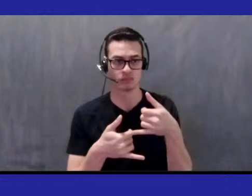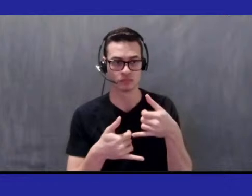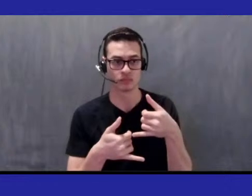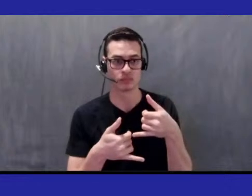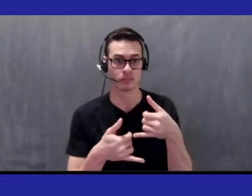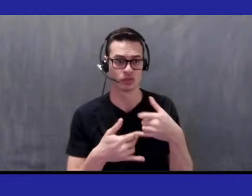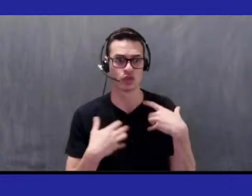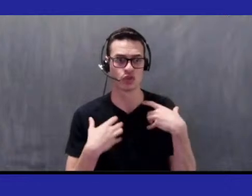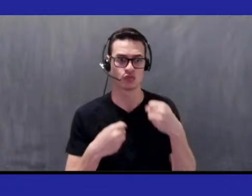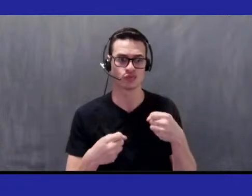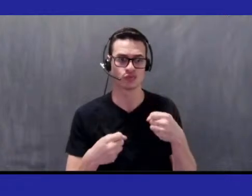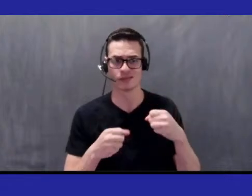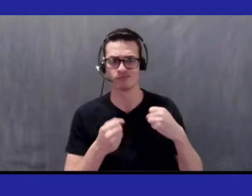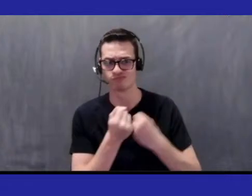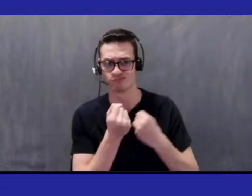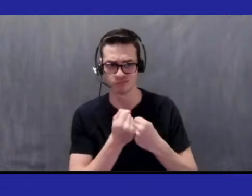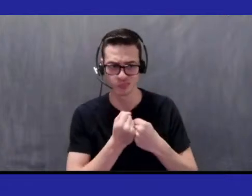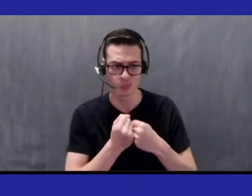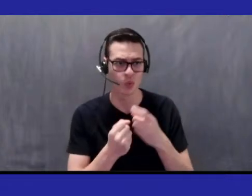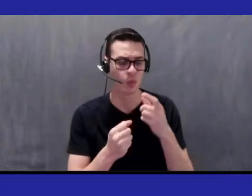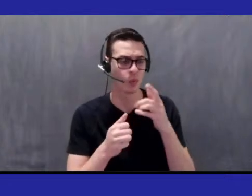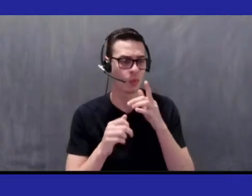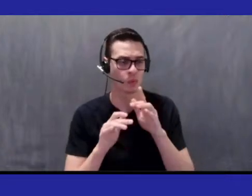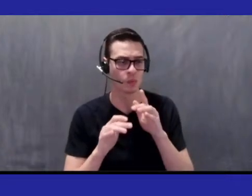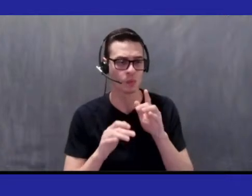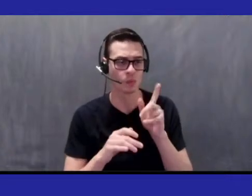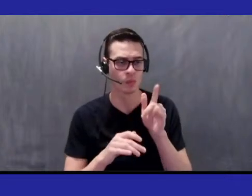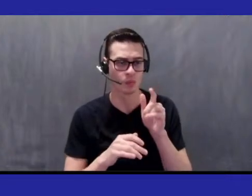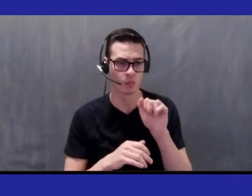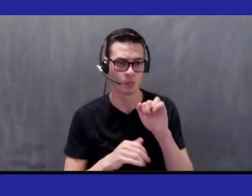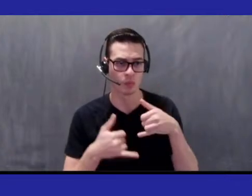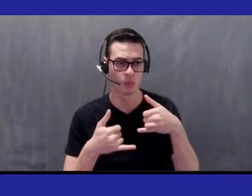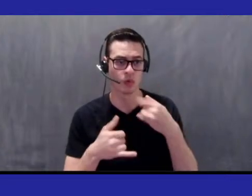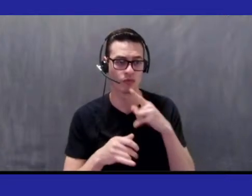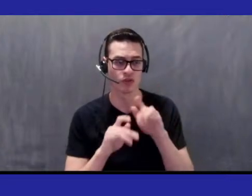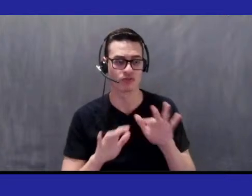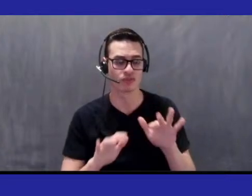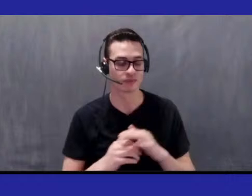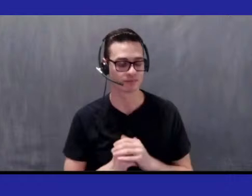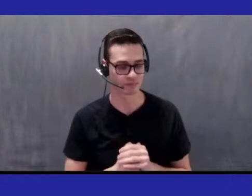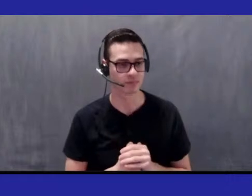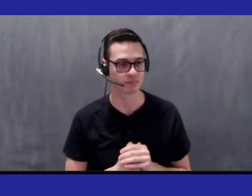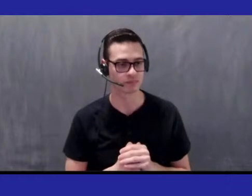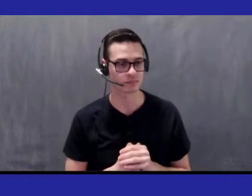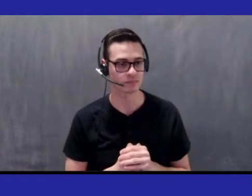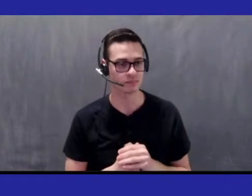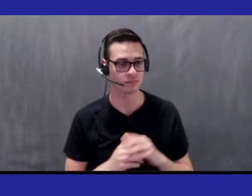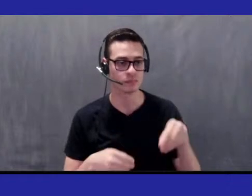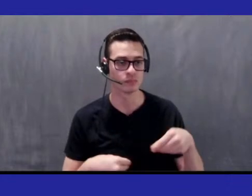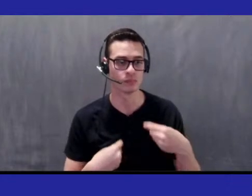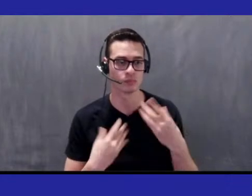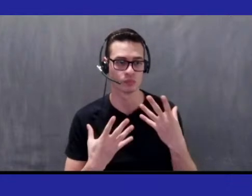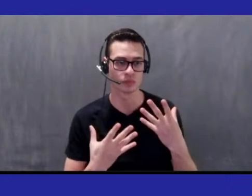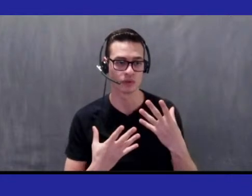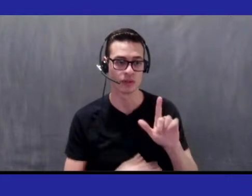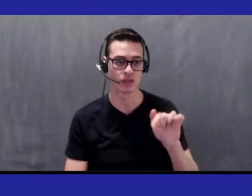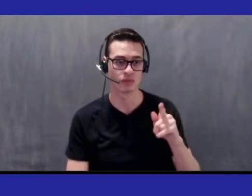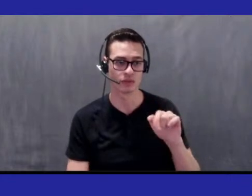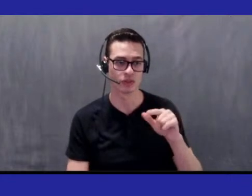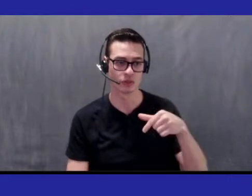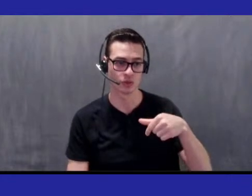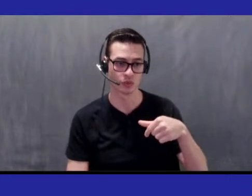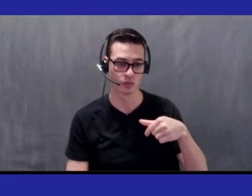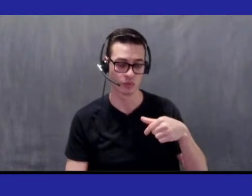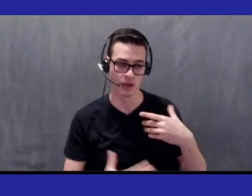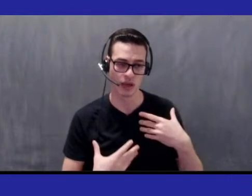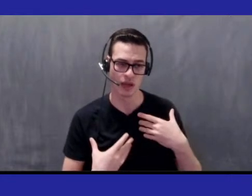in diversity. In terms of training, we provided the Certificate of LGBTQ+ Health Equity, which boosts providers' knowledge and skills